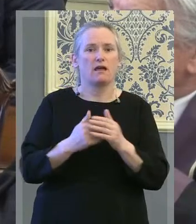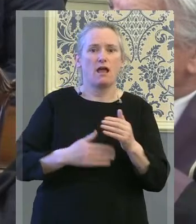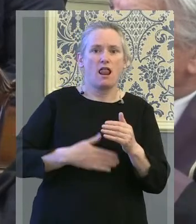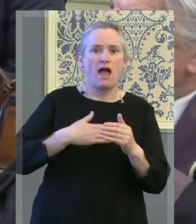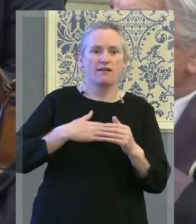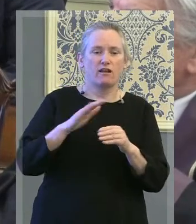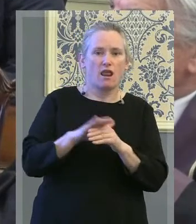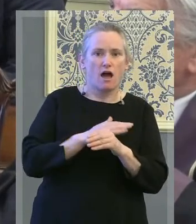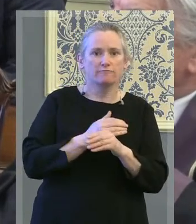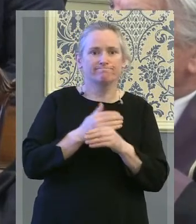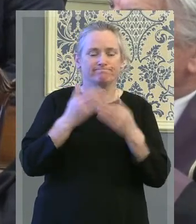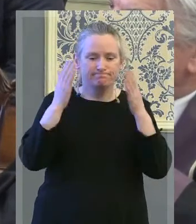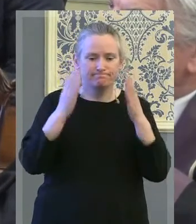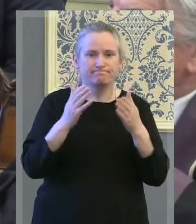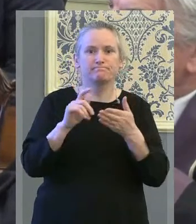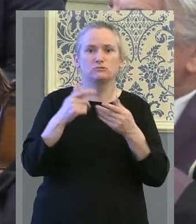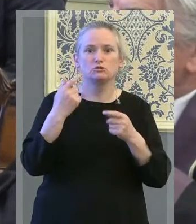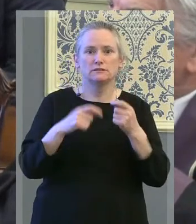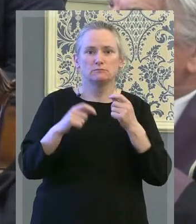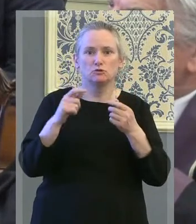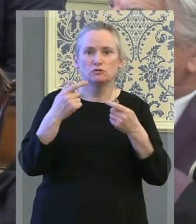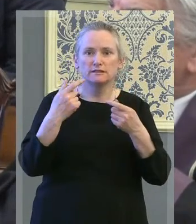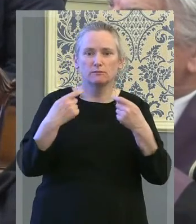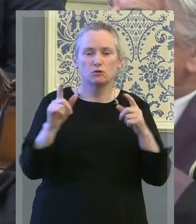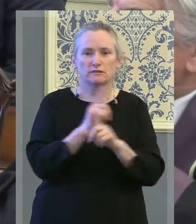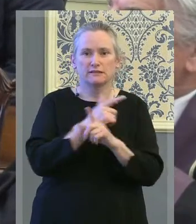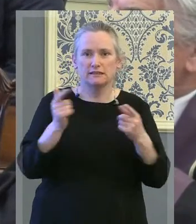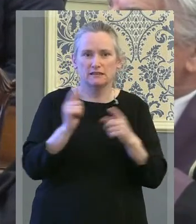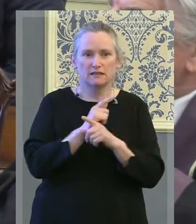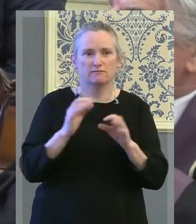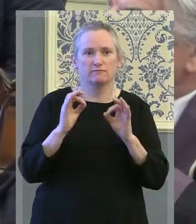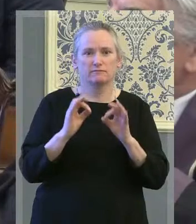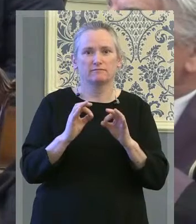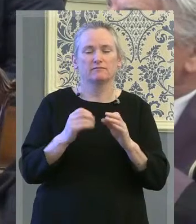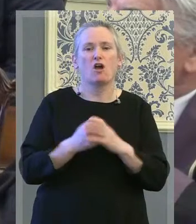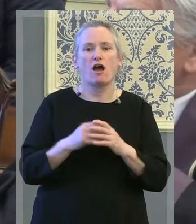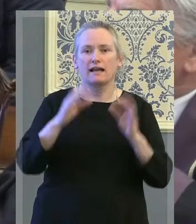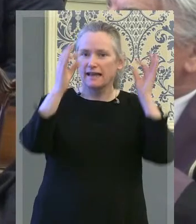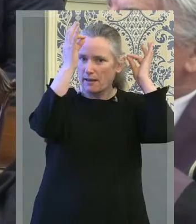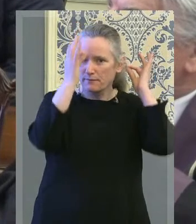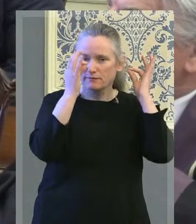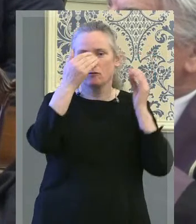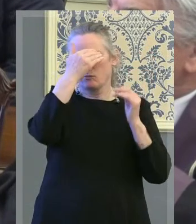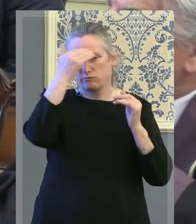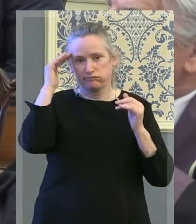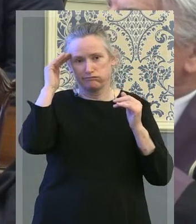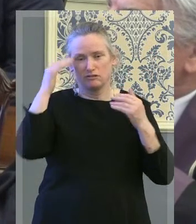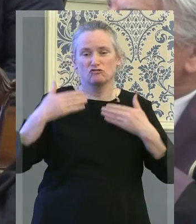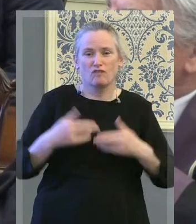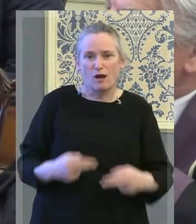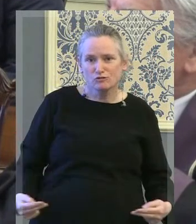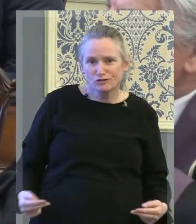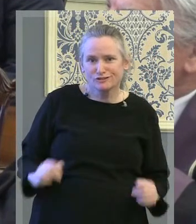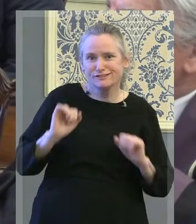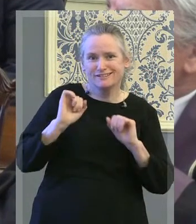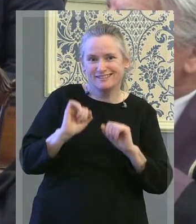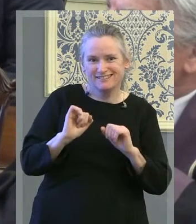image consisting of a bowl-cut cloth cap and short trousers inspired by his love of